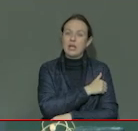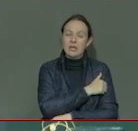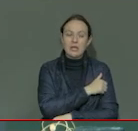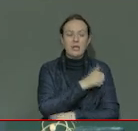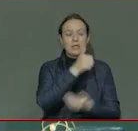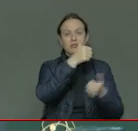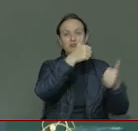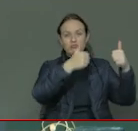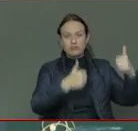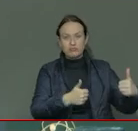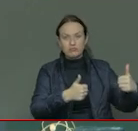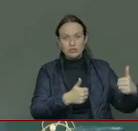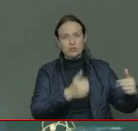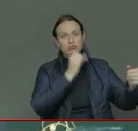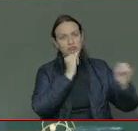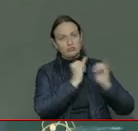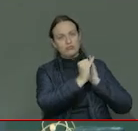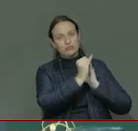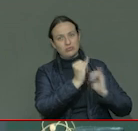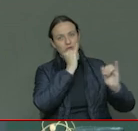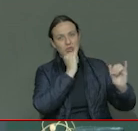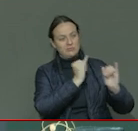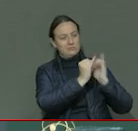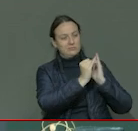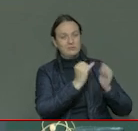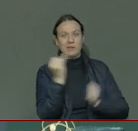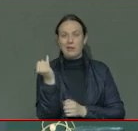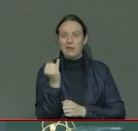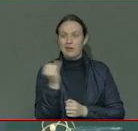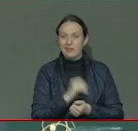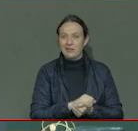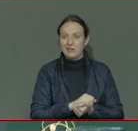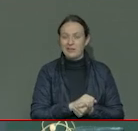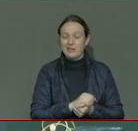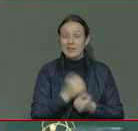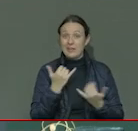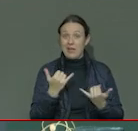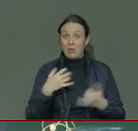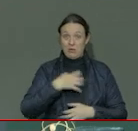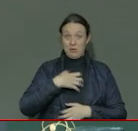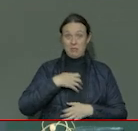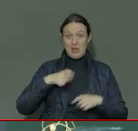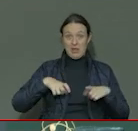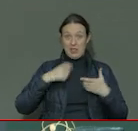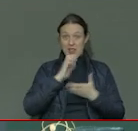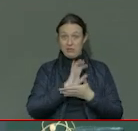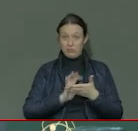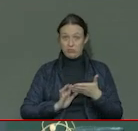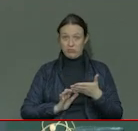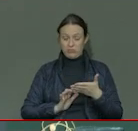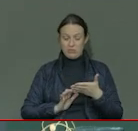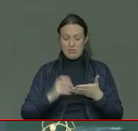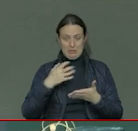he's actually interviewing Pi. Now, if you had to tell my life story, would it be as